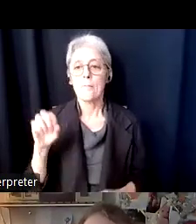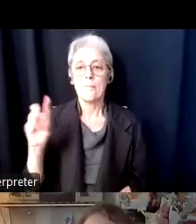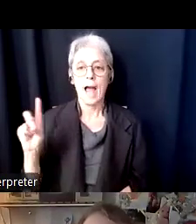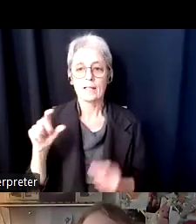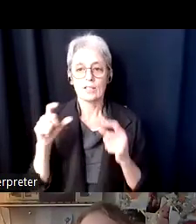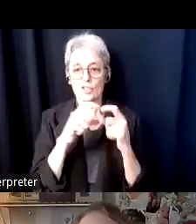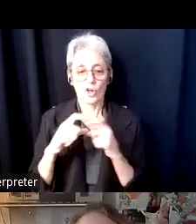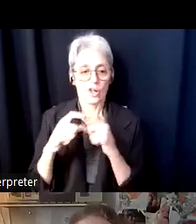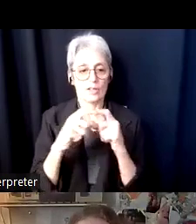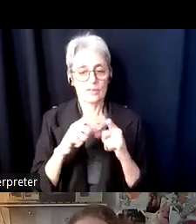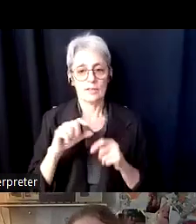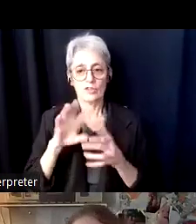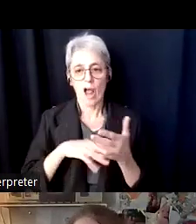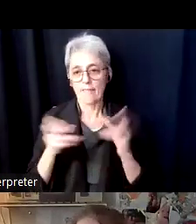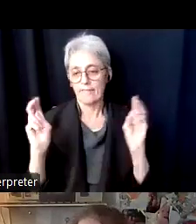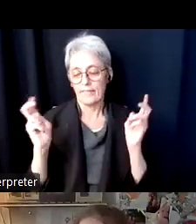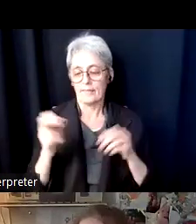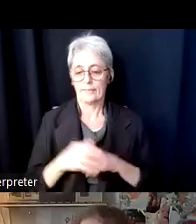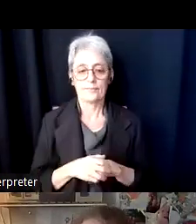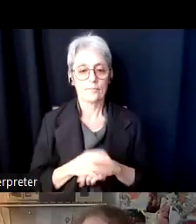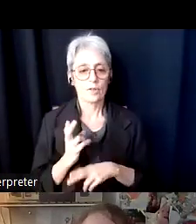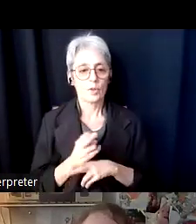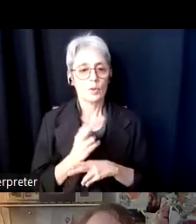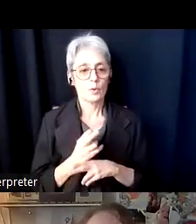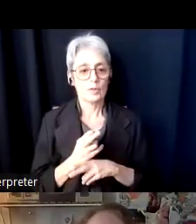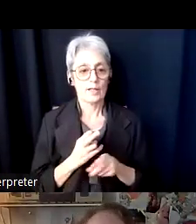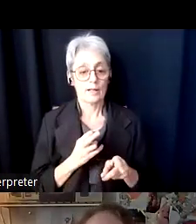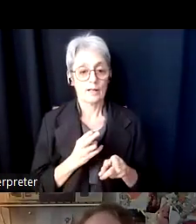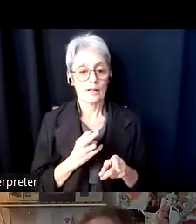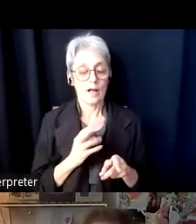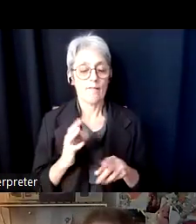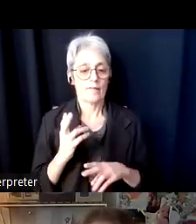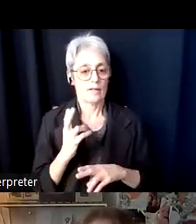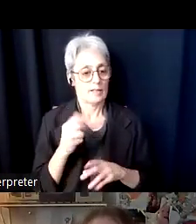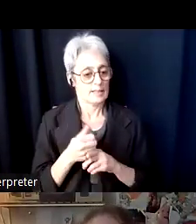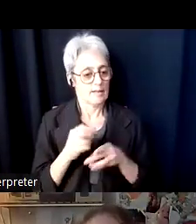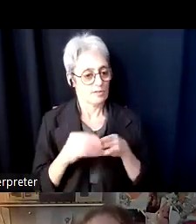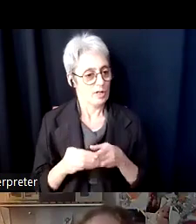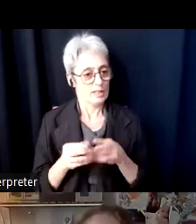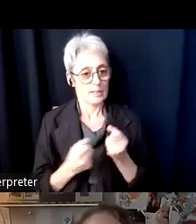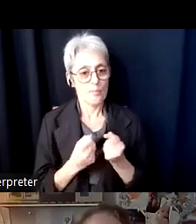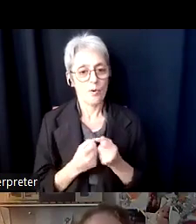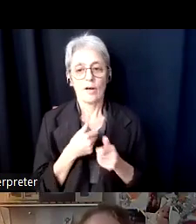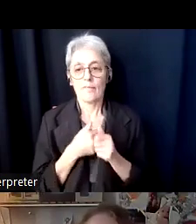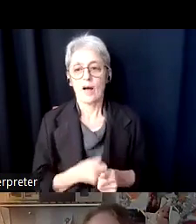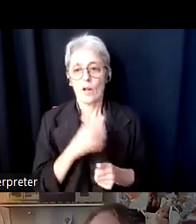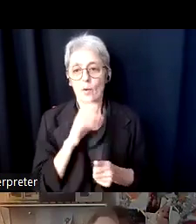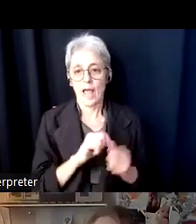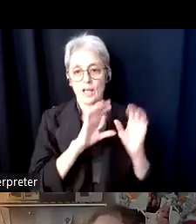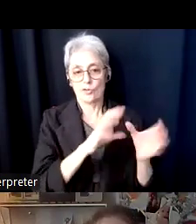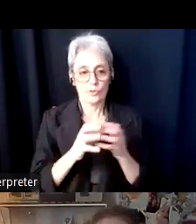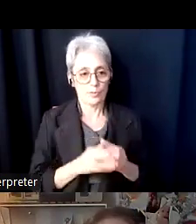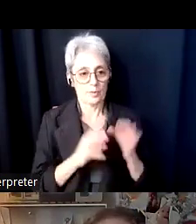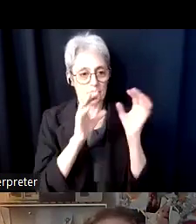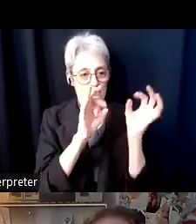really intended to show us the use of self-directed supports broken down by age group. So within the